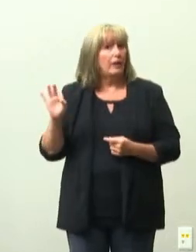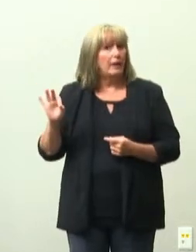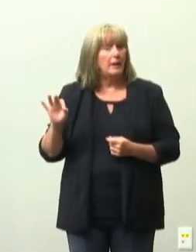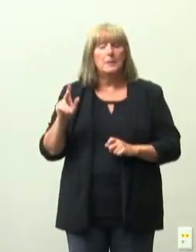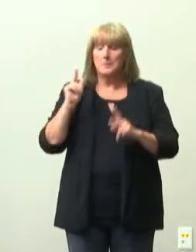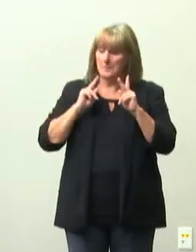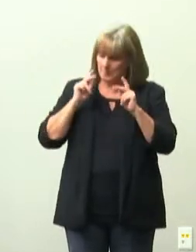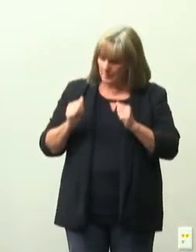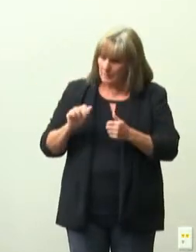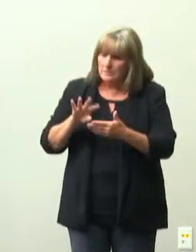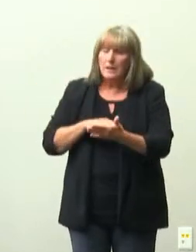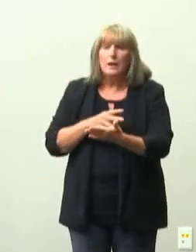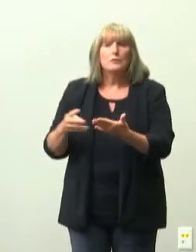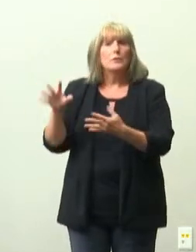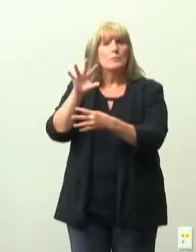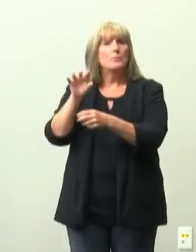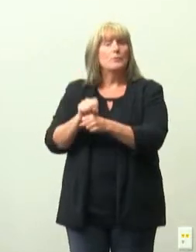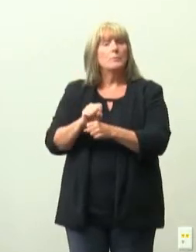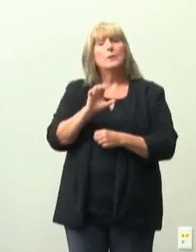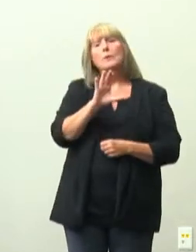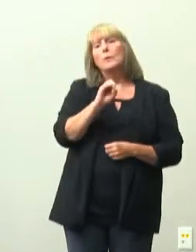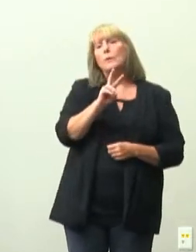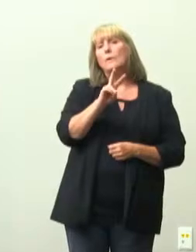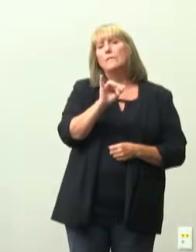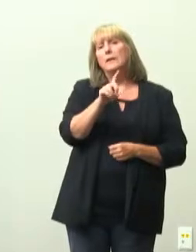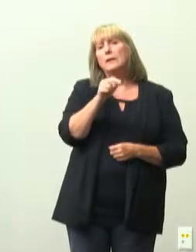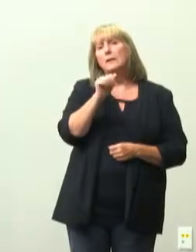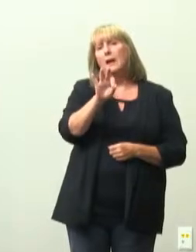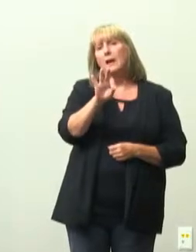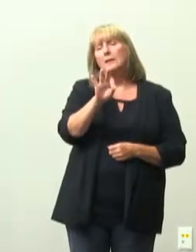can schedule an appointment at